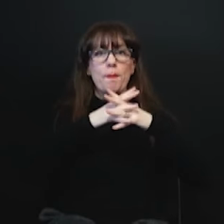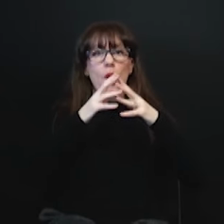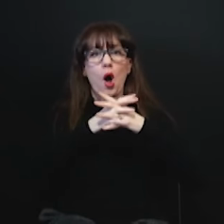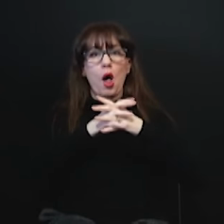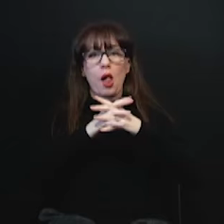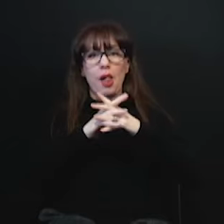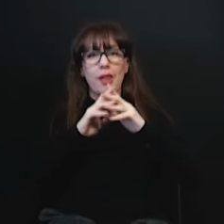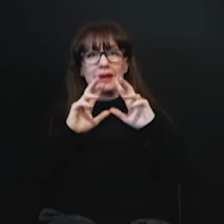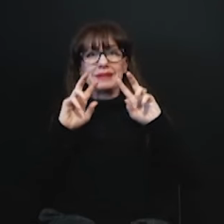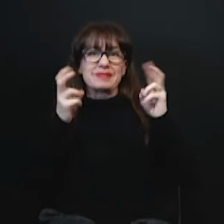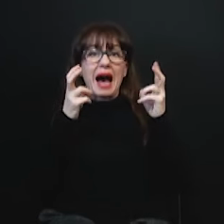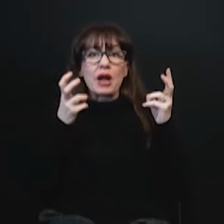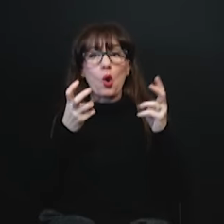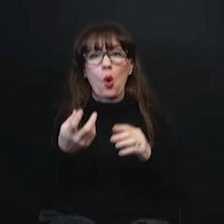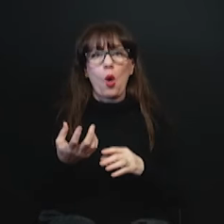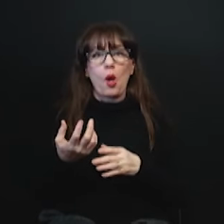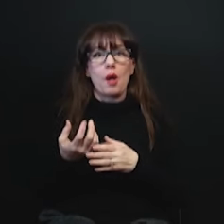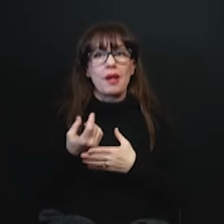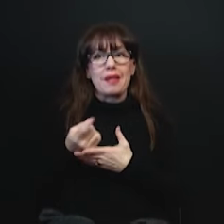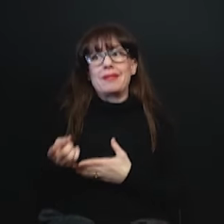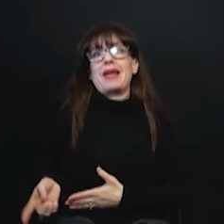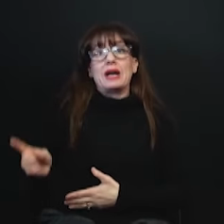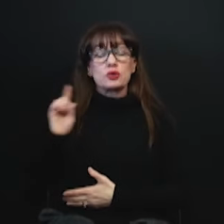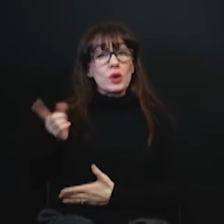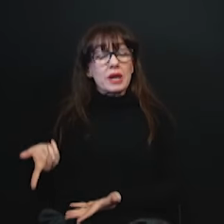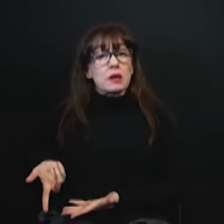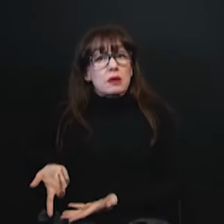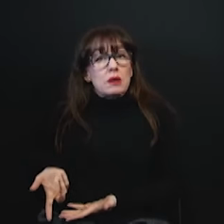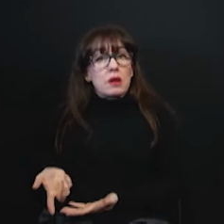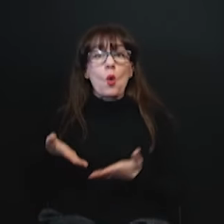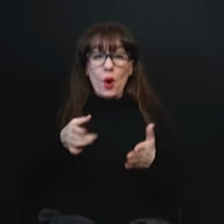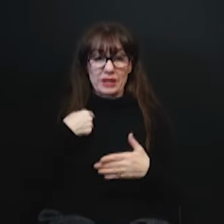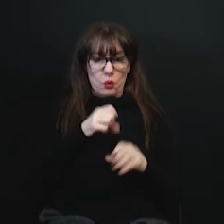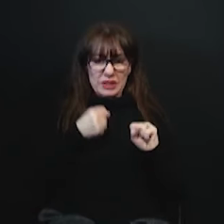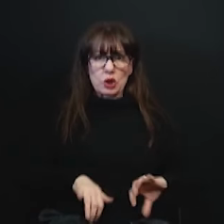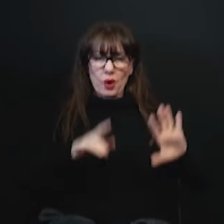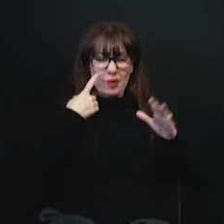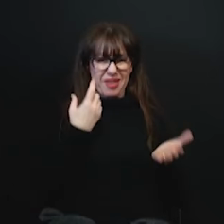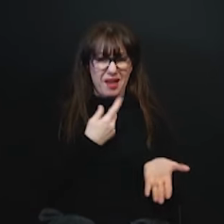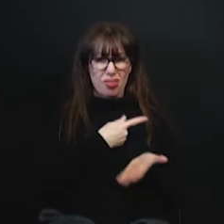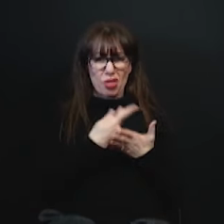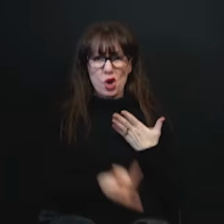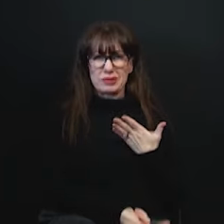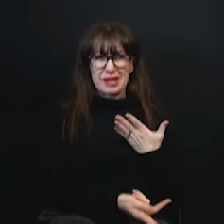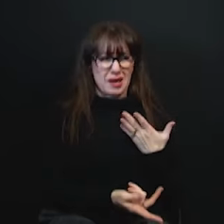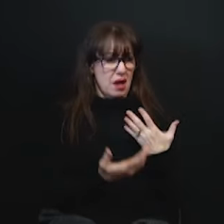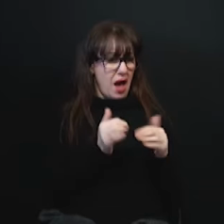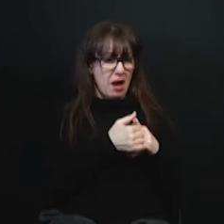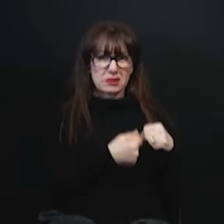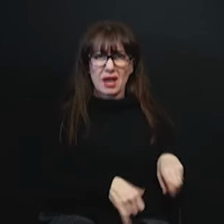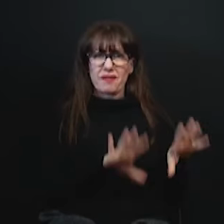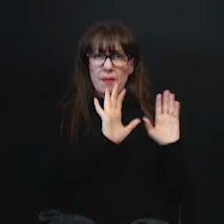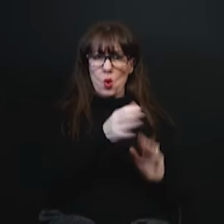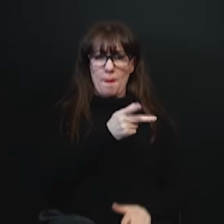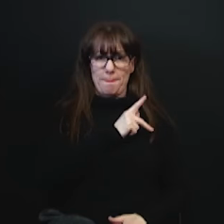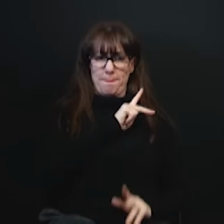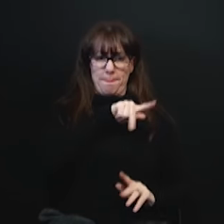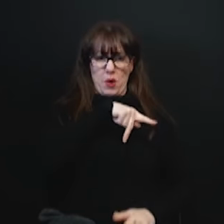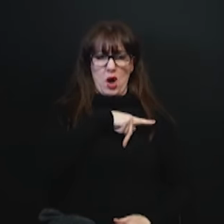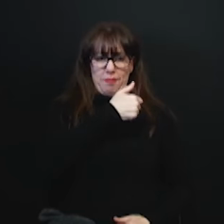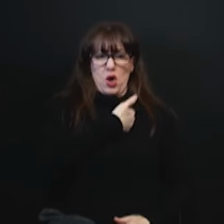there. But when it comes to ways in which we surrender, we think of losing. How is giving up your person,